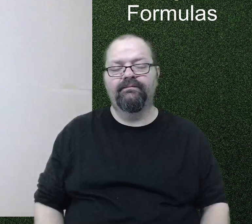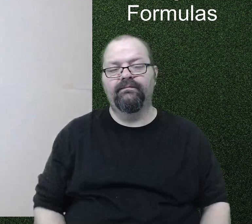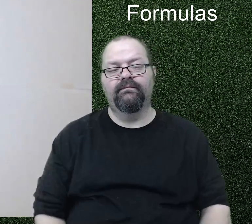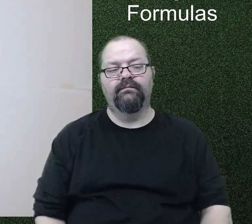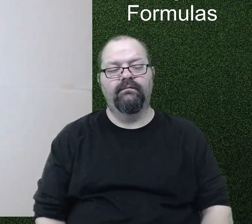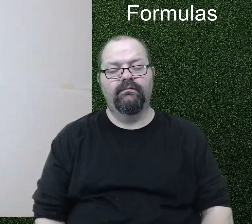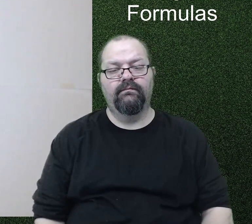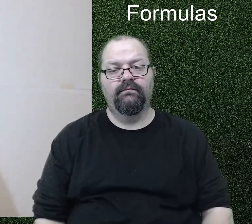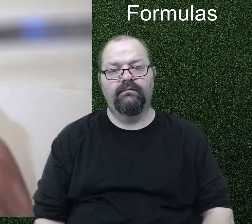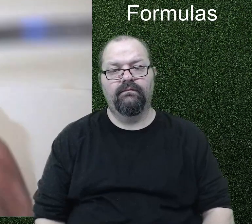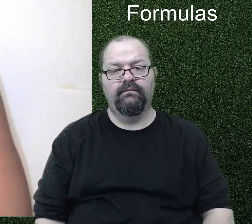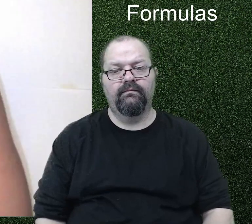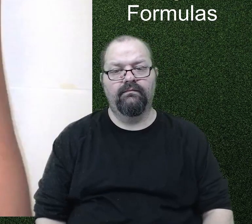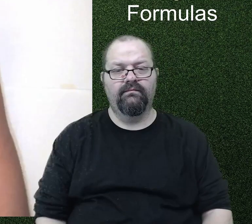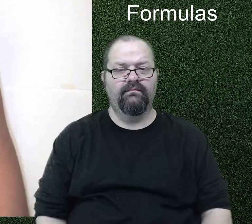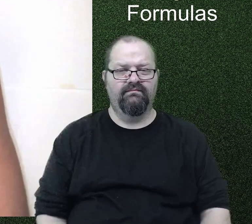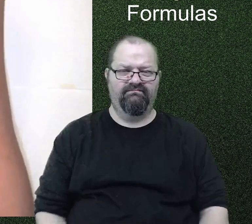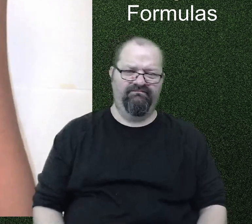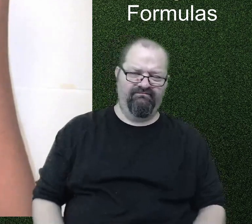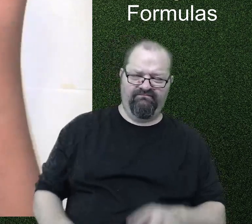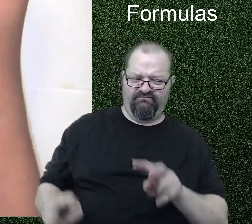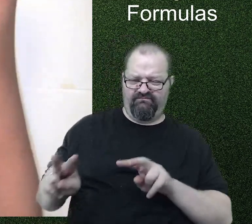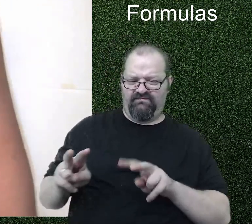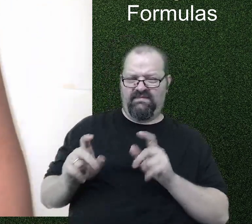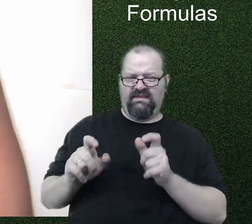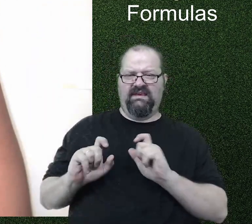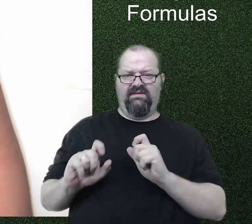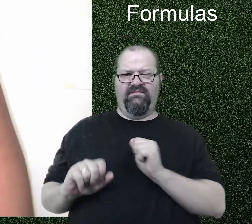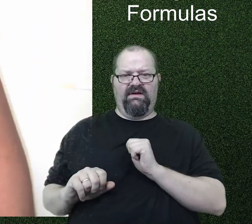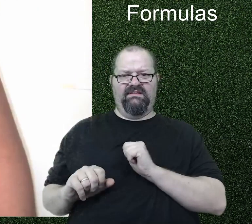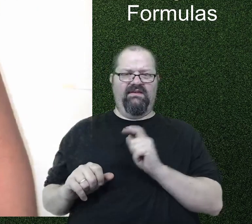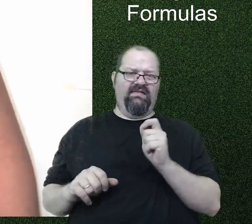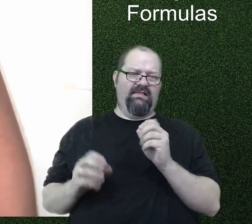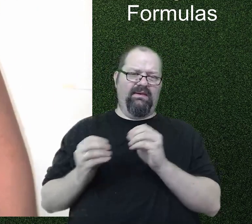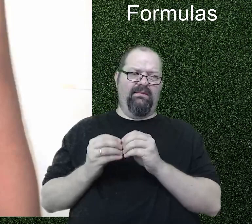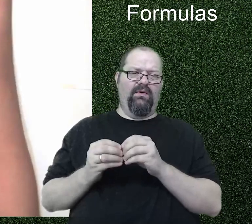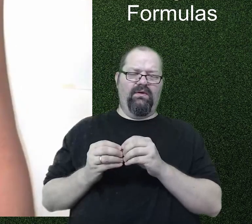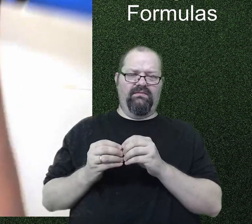I'm just going to give myself a little bit more space.